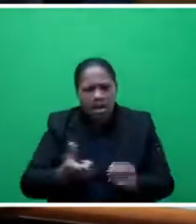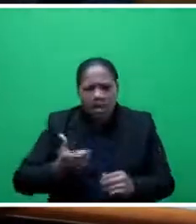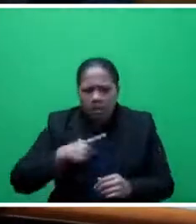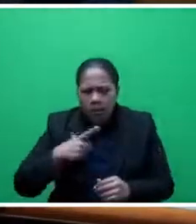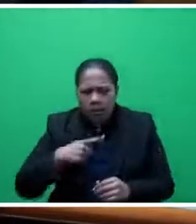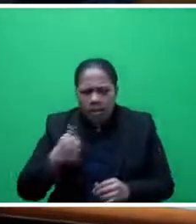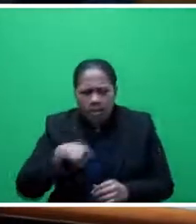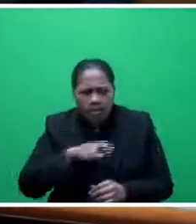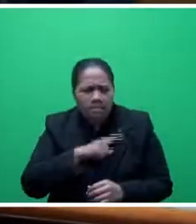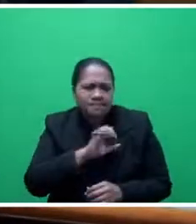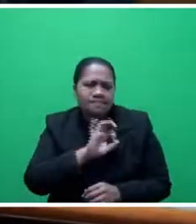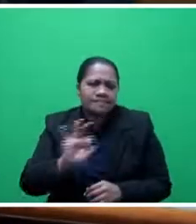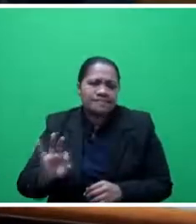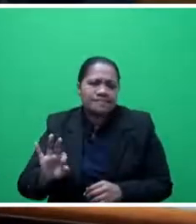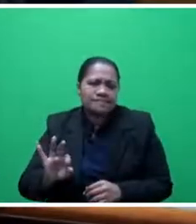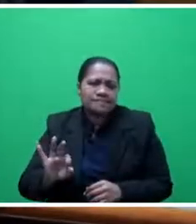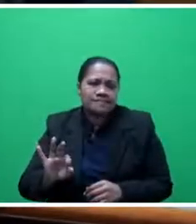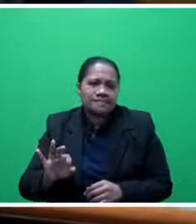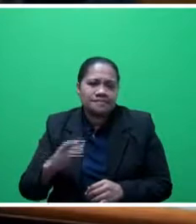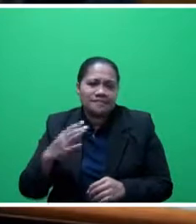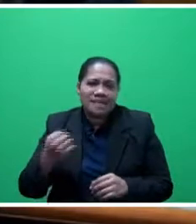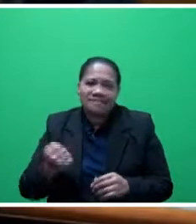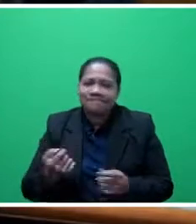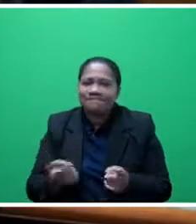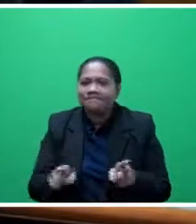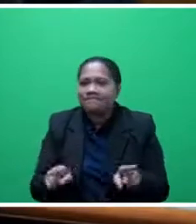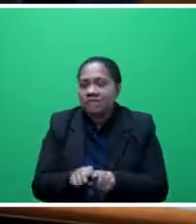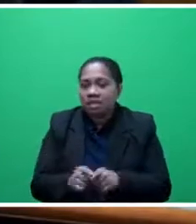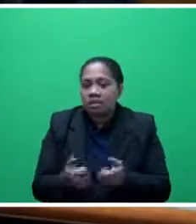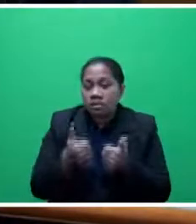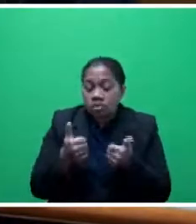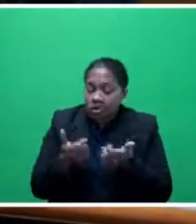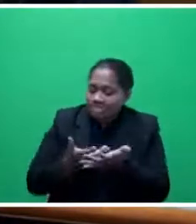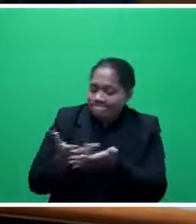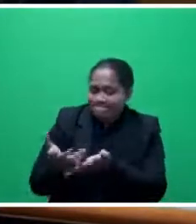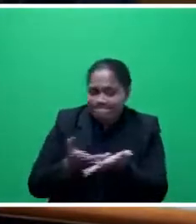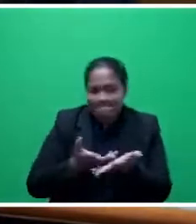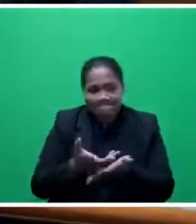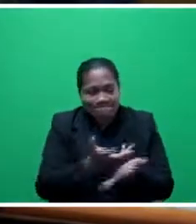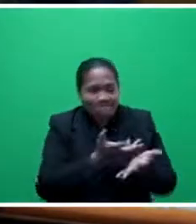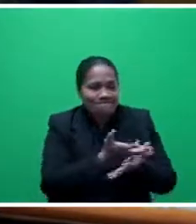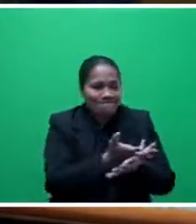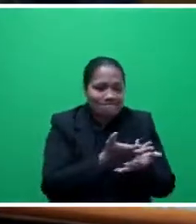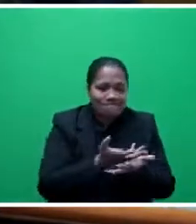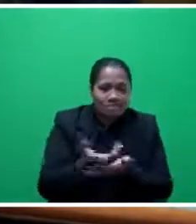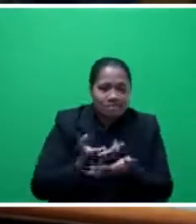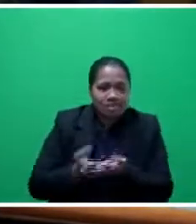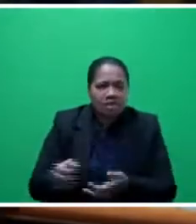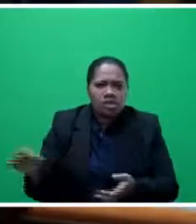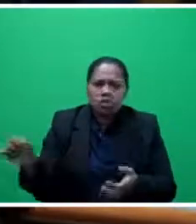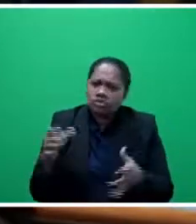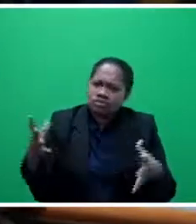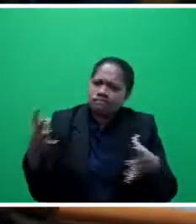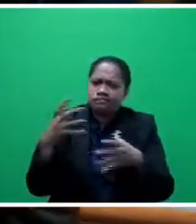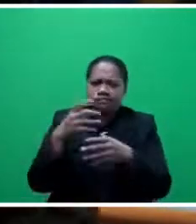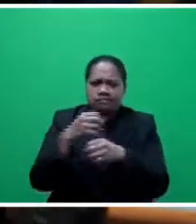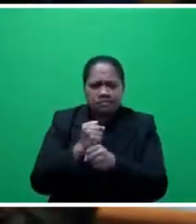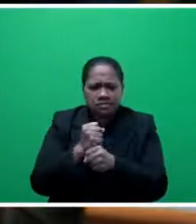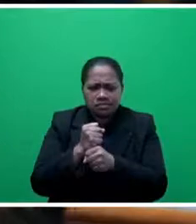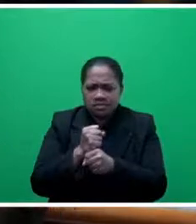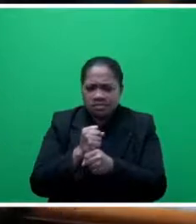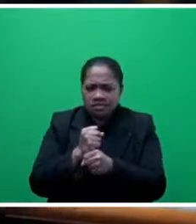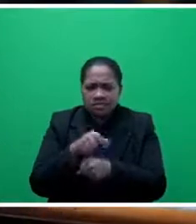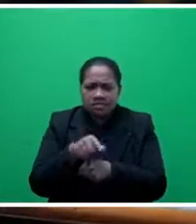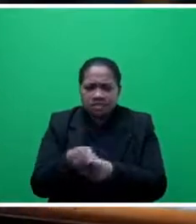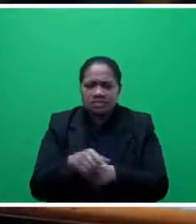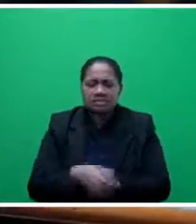we are not having a good discussion. In fact, we should have concluded. I think the whole trade negotiations are all